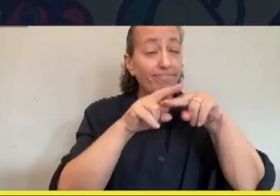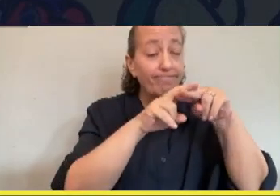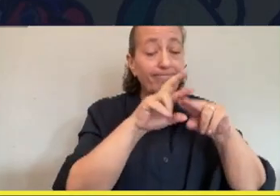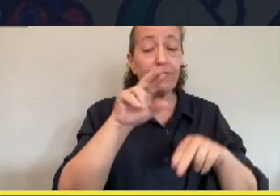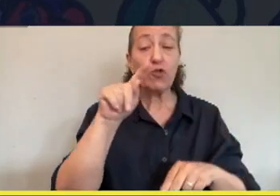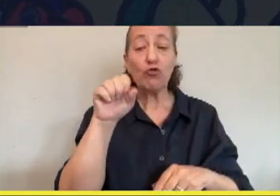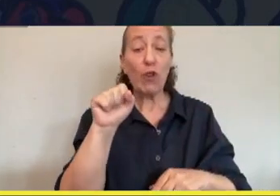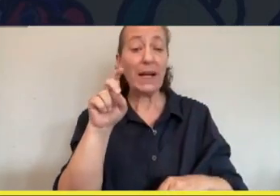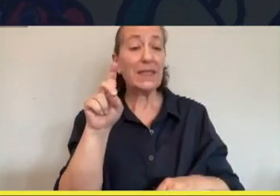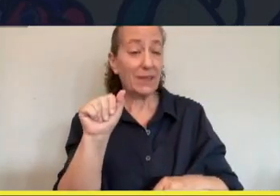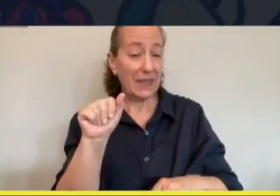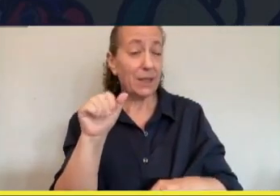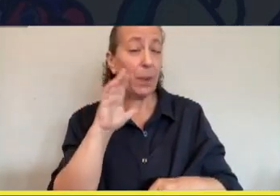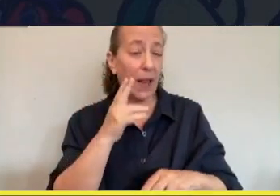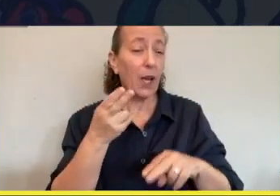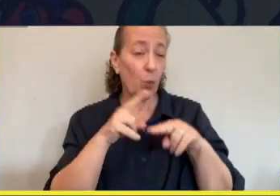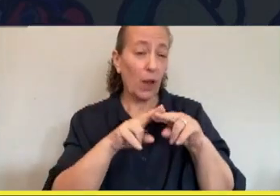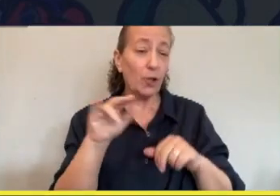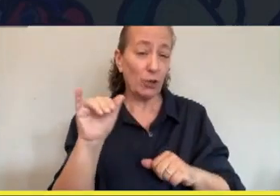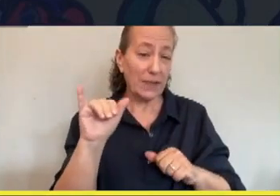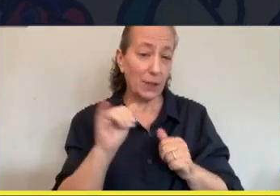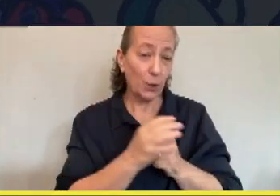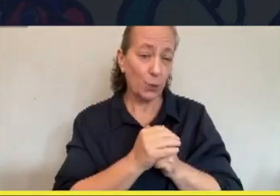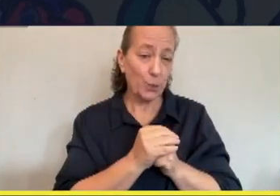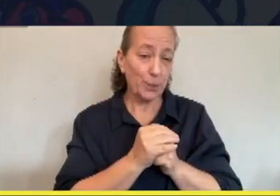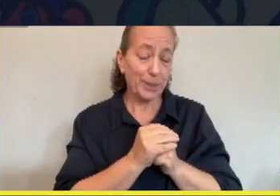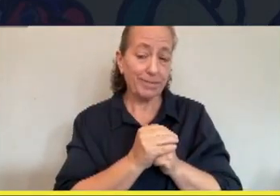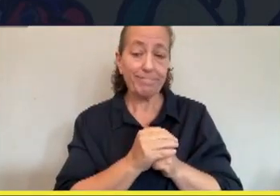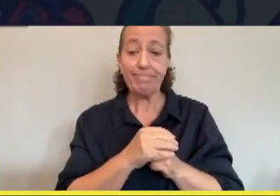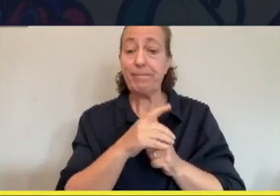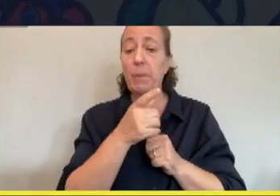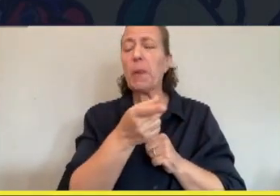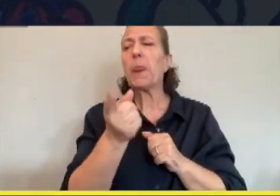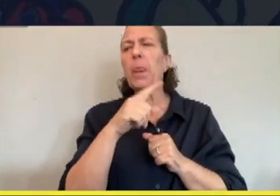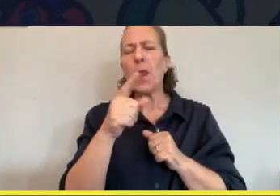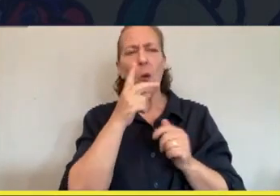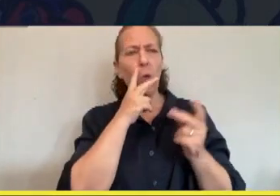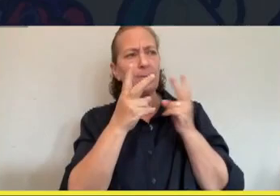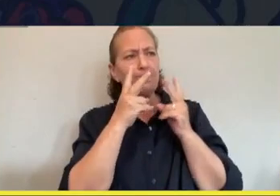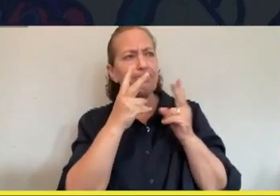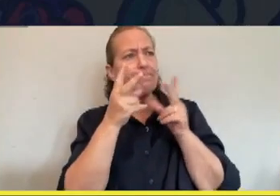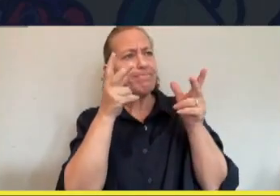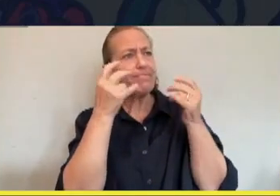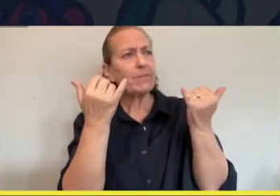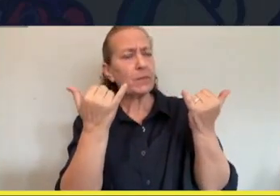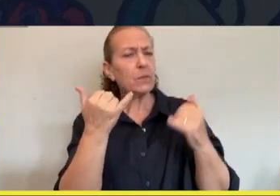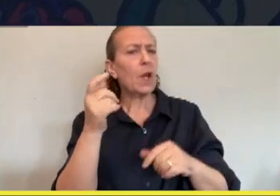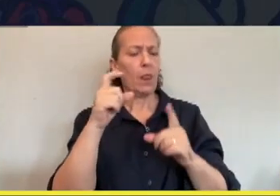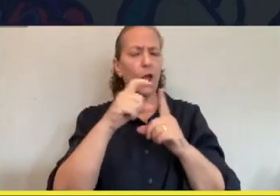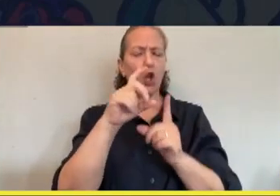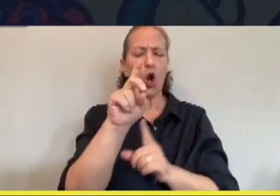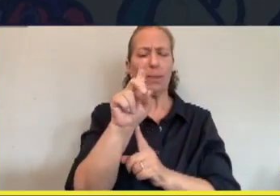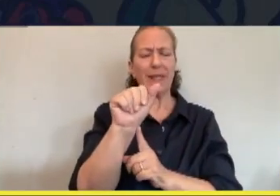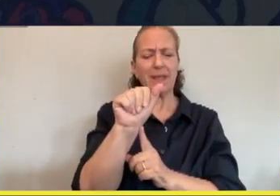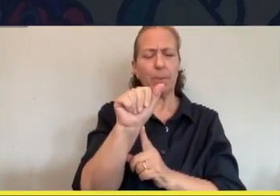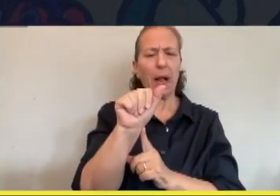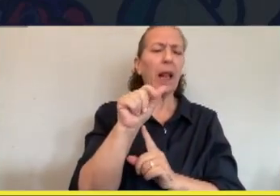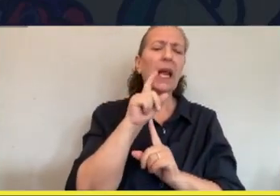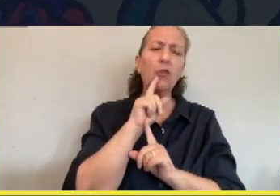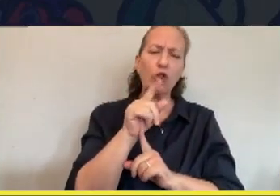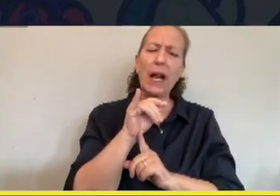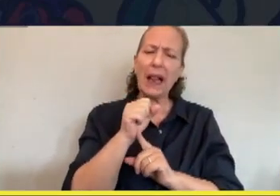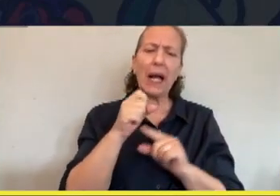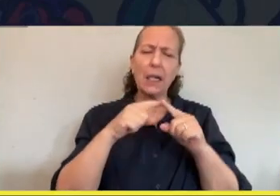will continue to increase. Now, as you'll hear throughout today's discussion, the term disability covers a very broad range